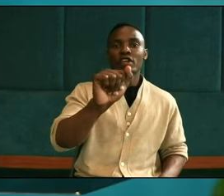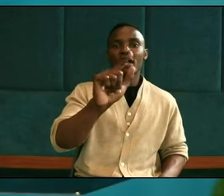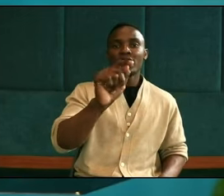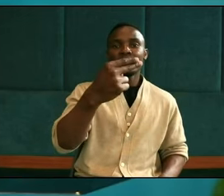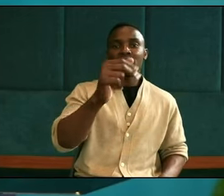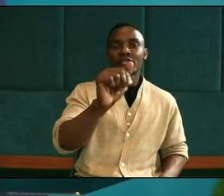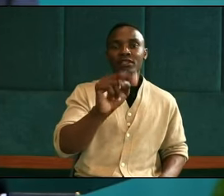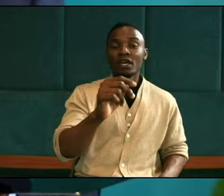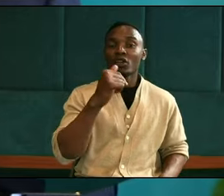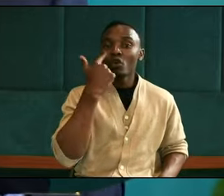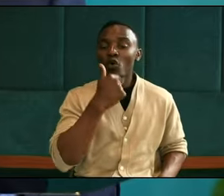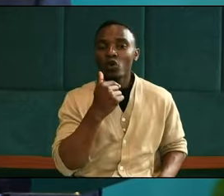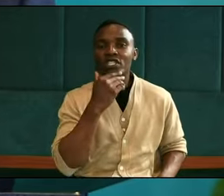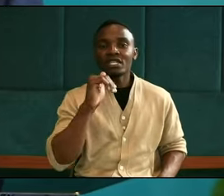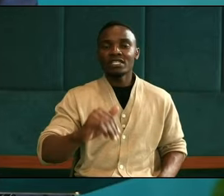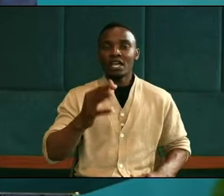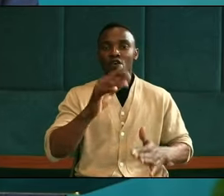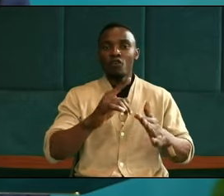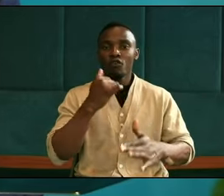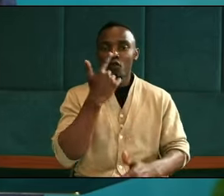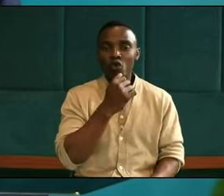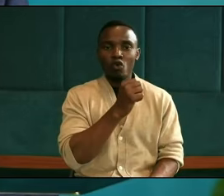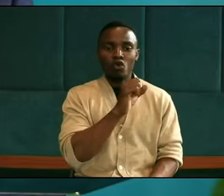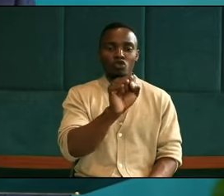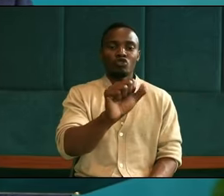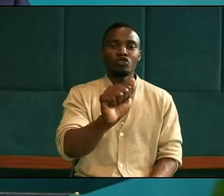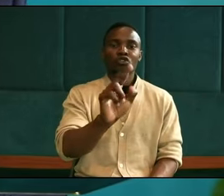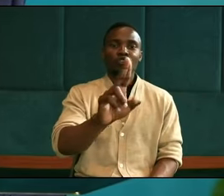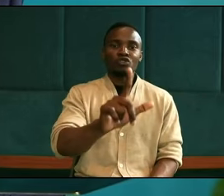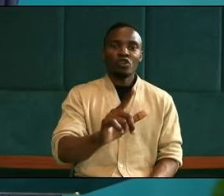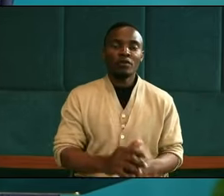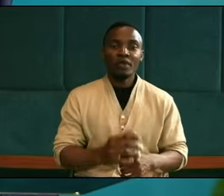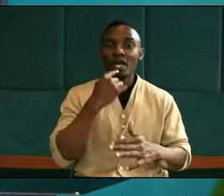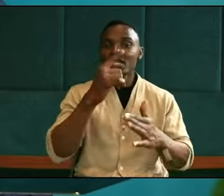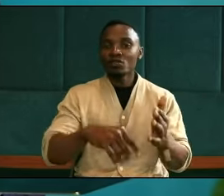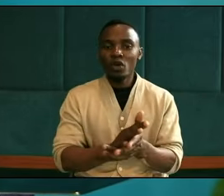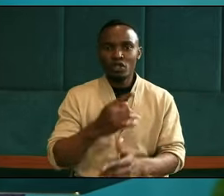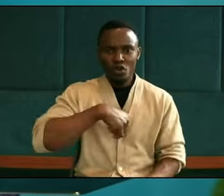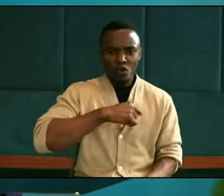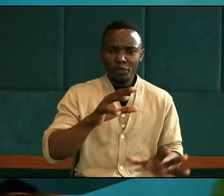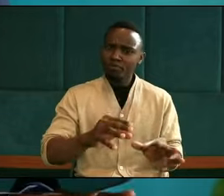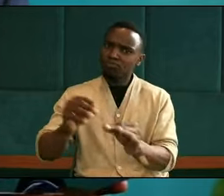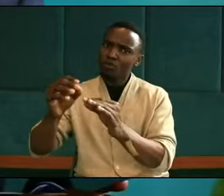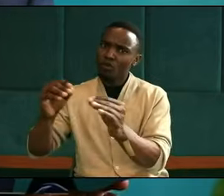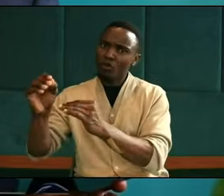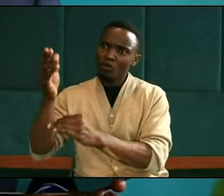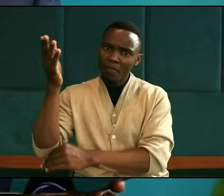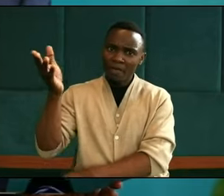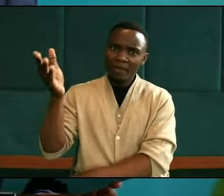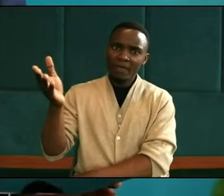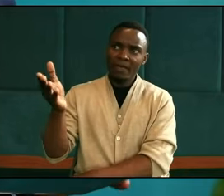the young man who was his armor bearer, the Bible says, "Come, let's go over to the Philistine outpost on the other